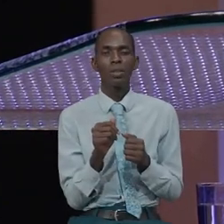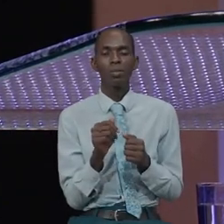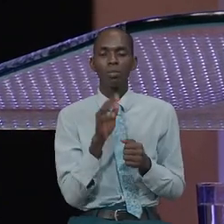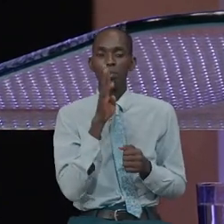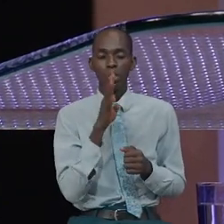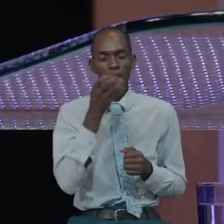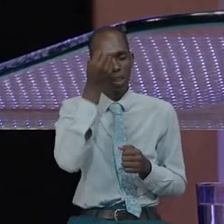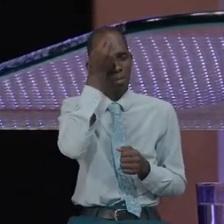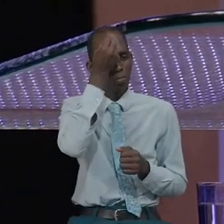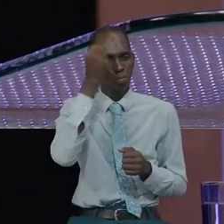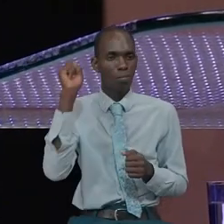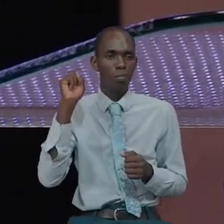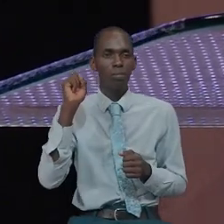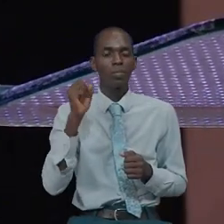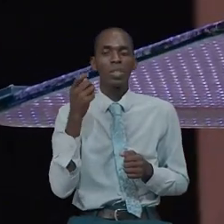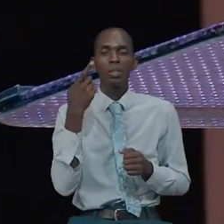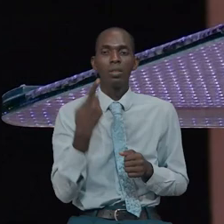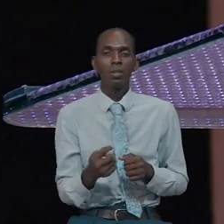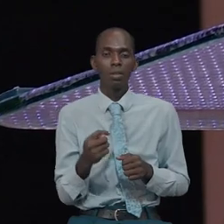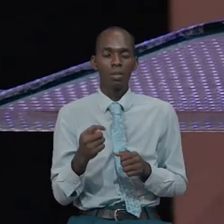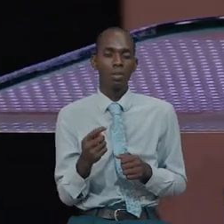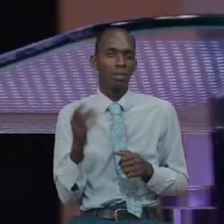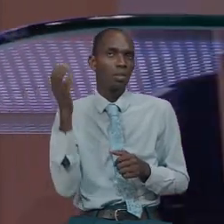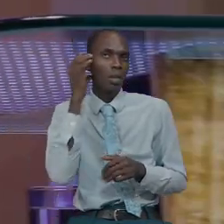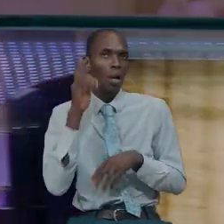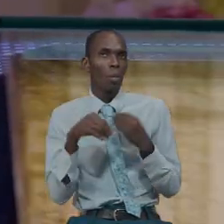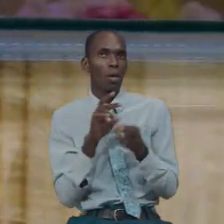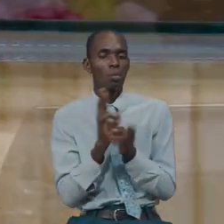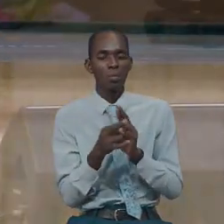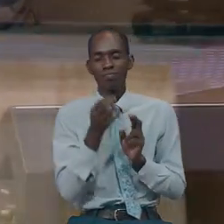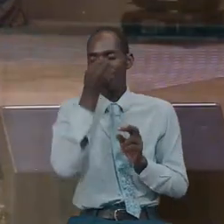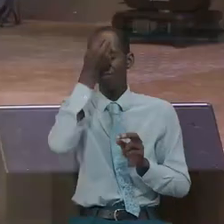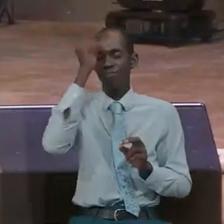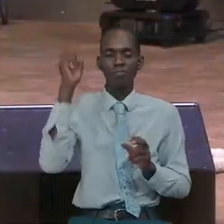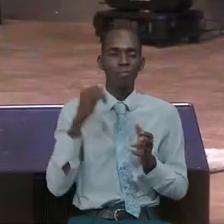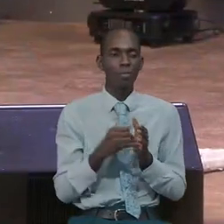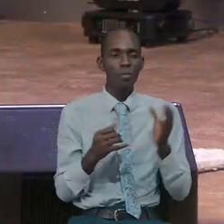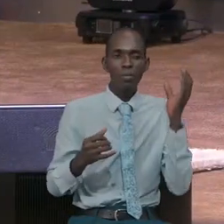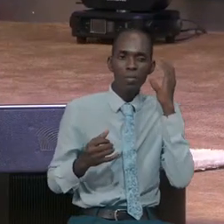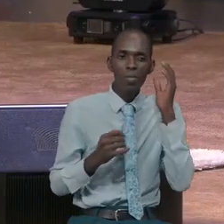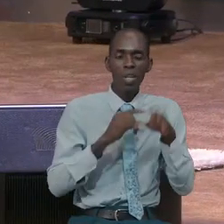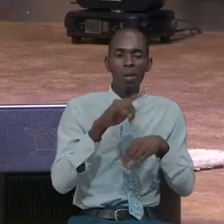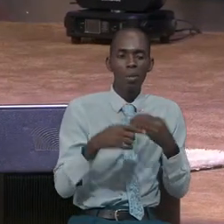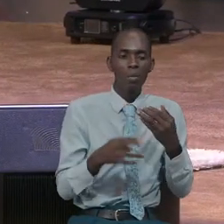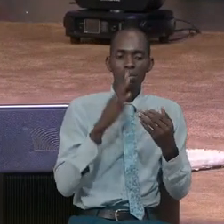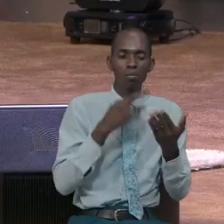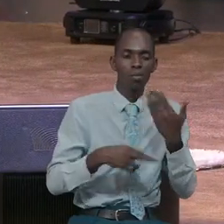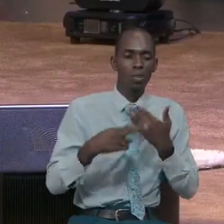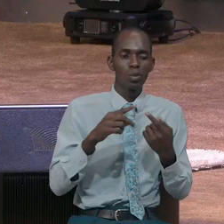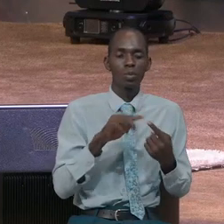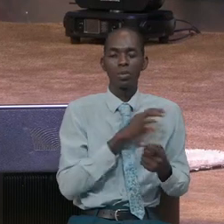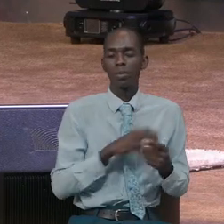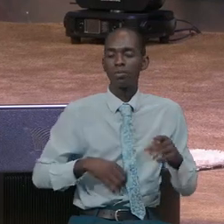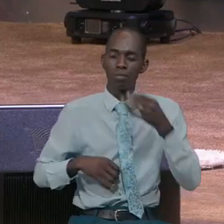which be disobedient, they hear of repentance, they're disobedient, they hear of being restored totally unto Christ,